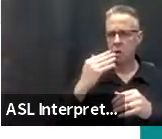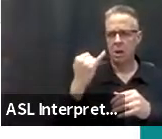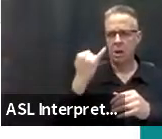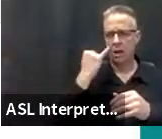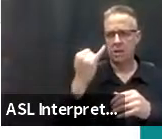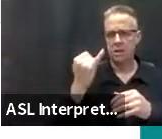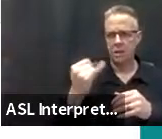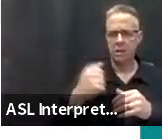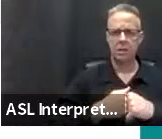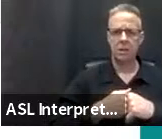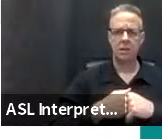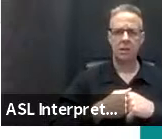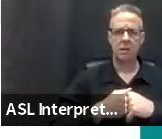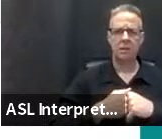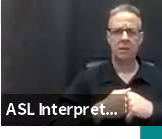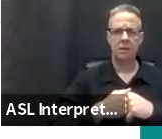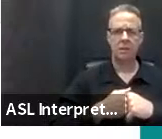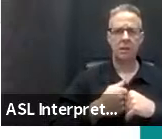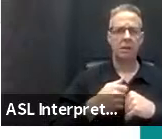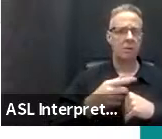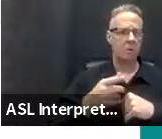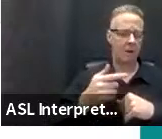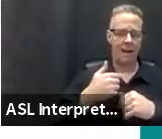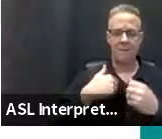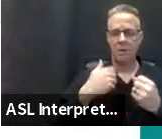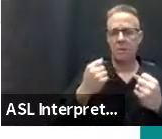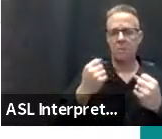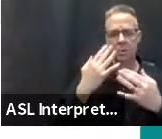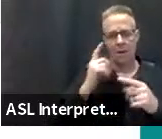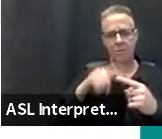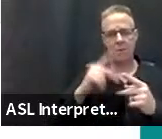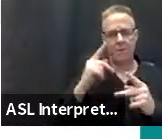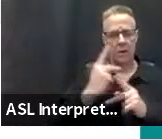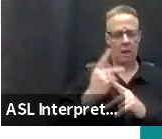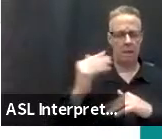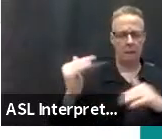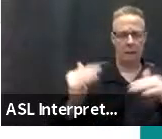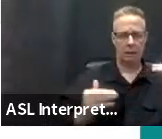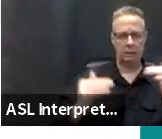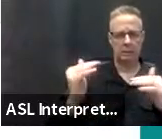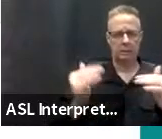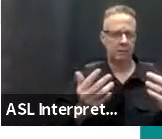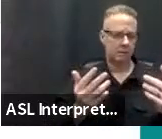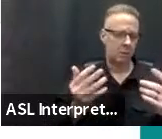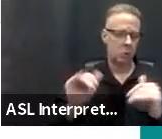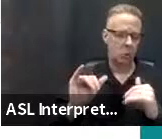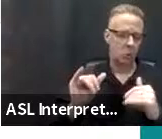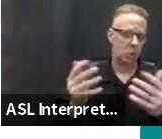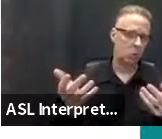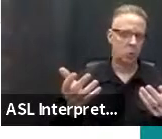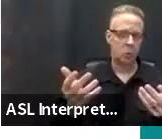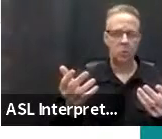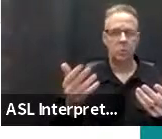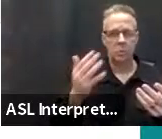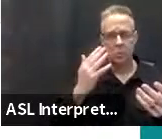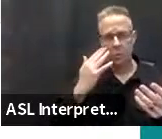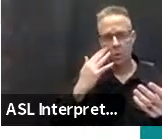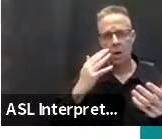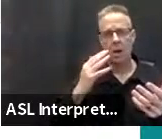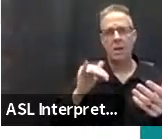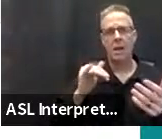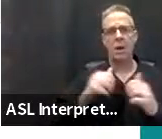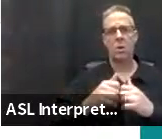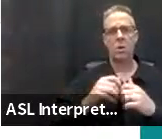idea. There are, of course, a whole lot of trade-offs to consider with something like that as well. And the directness of the